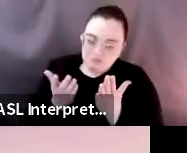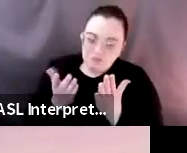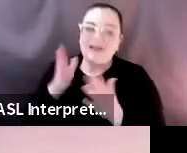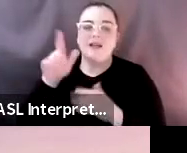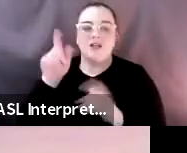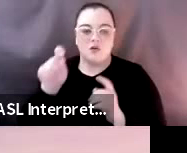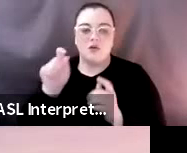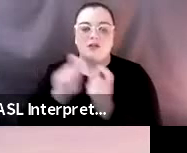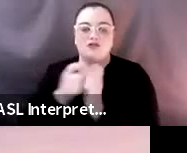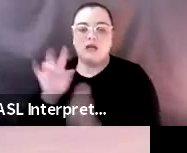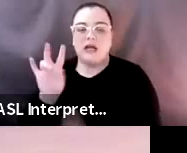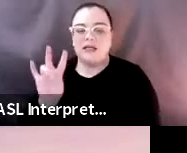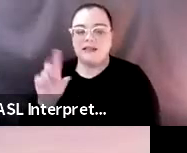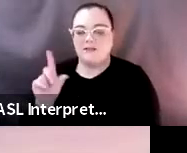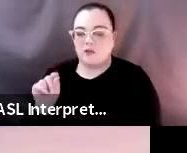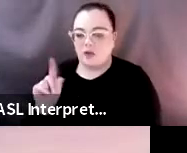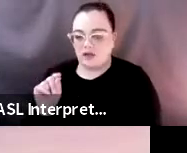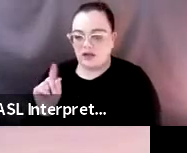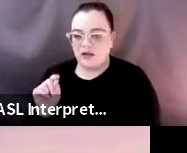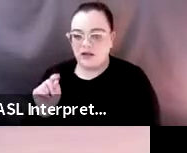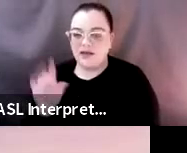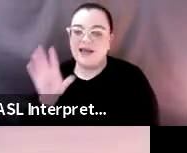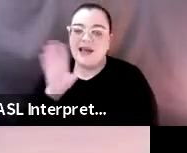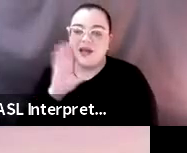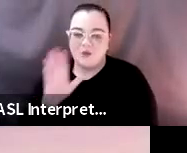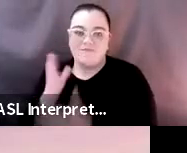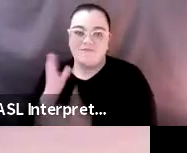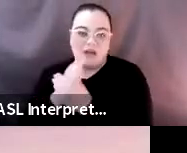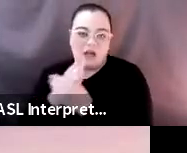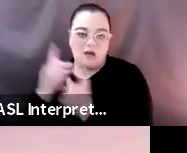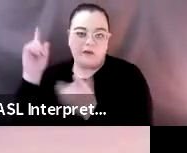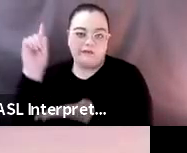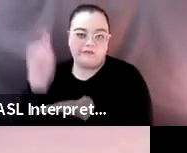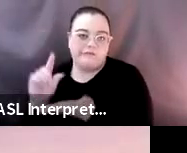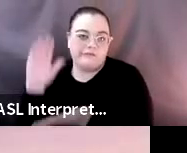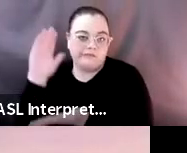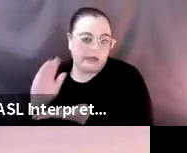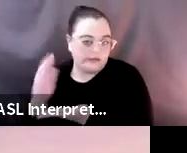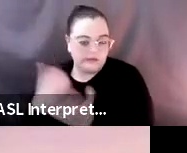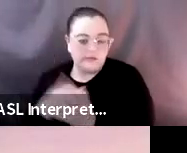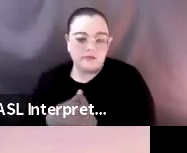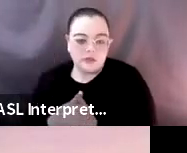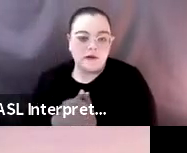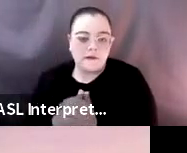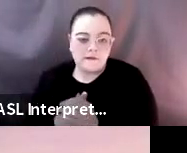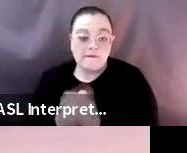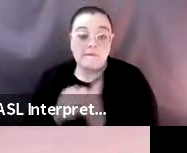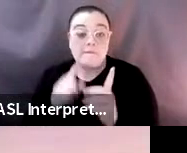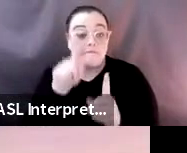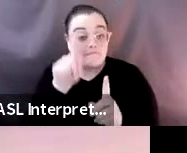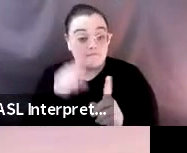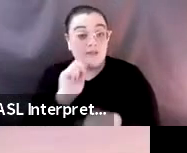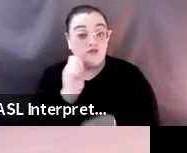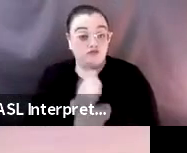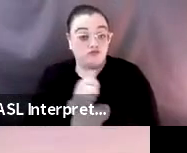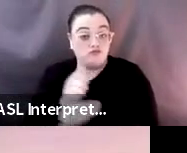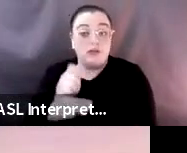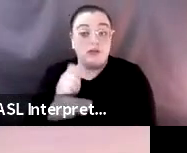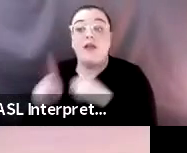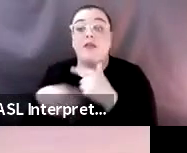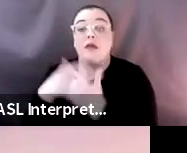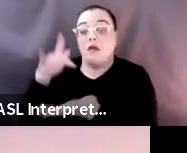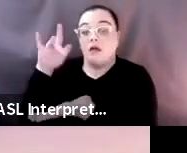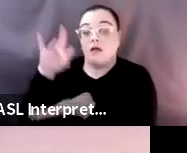do 720 and it's going to, make that file a lot smaller. So then once you're ready, once you've decided what size you want, you just